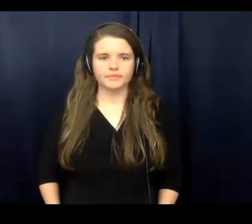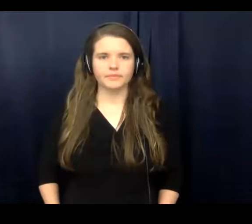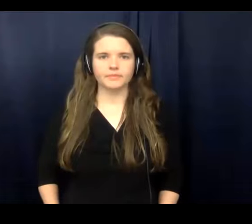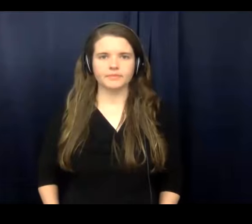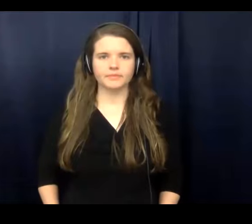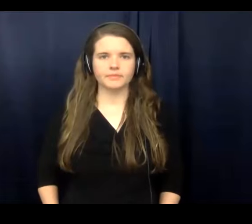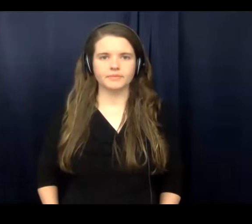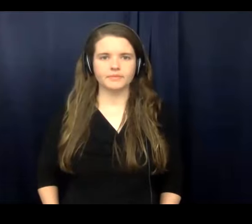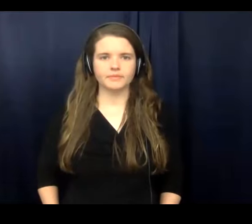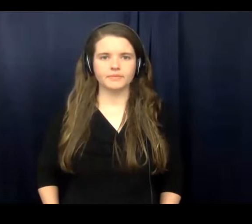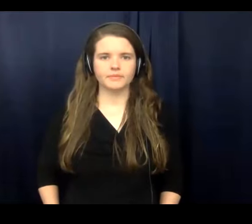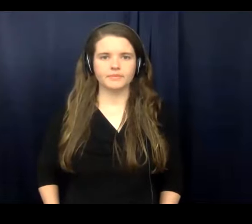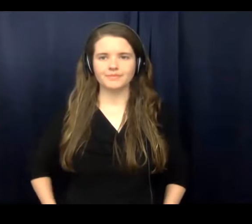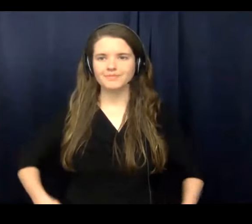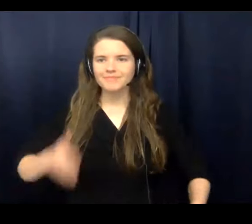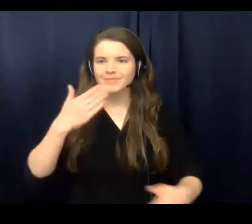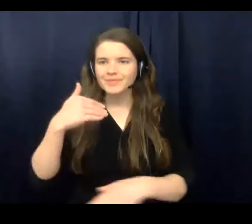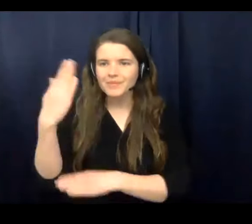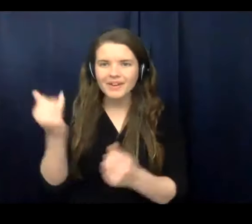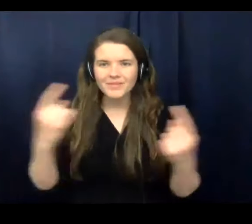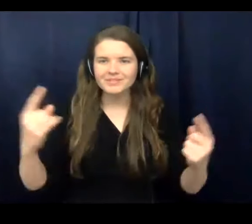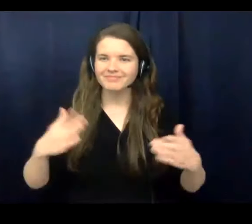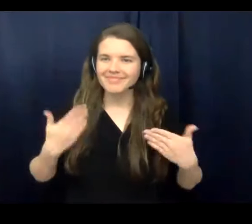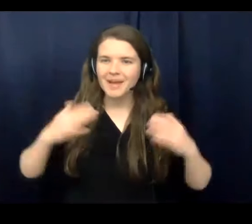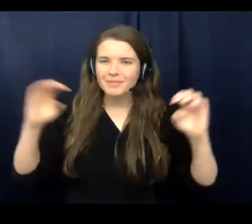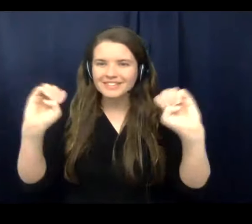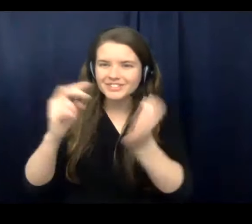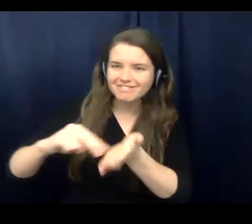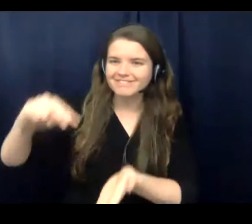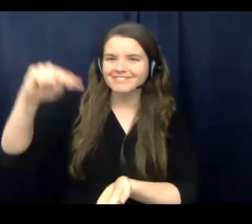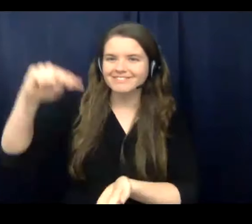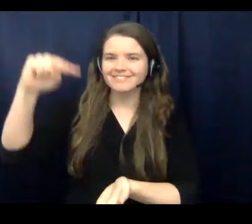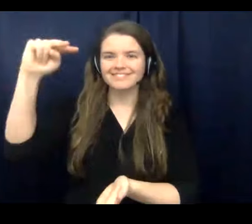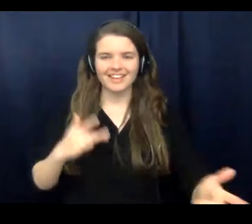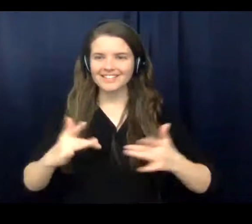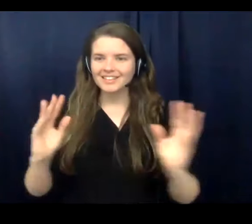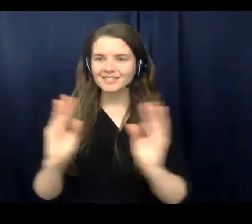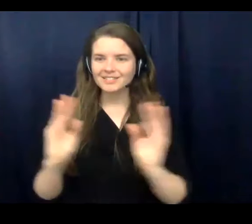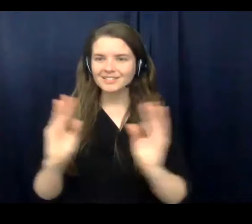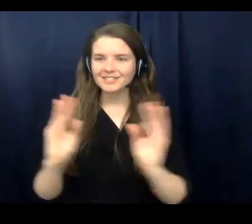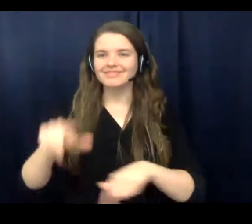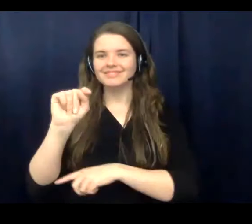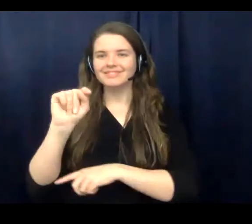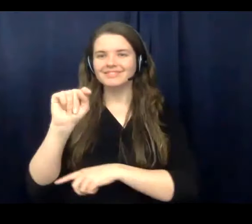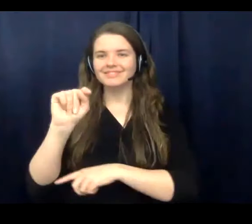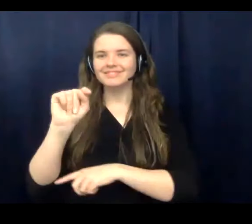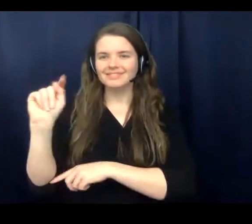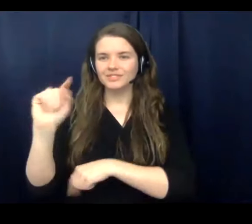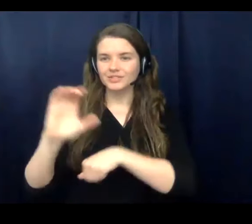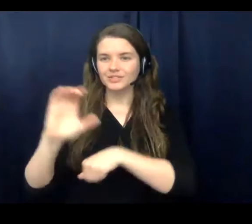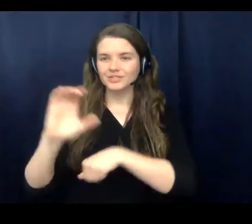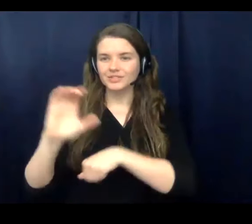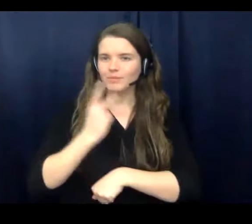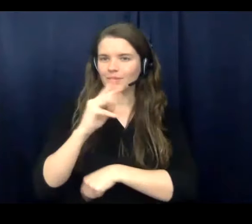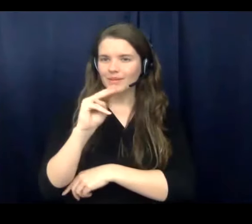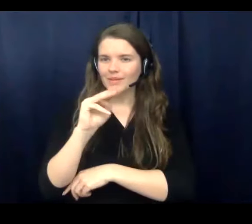Good morning, everybody. Happy Easter and welcome to another exciting service from TNT Church here in Plymouth, Massachusetts. I'm Assistant Pastor Dan Davey, and we